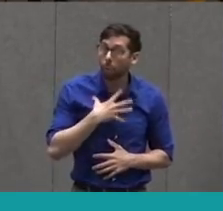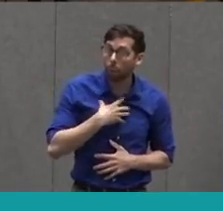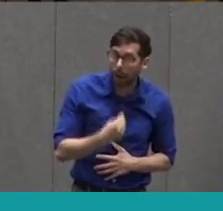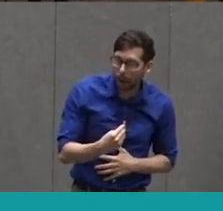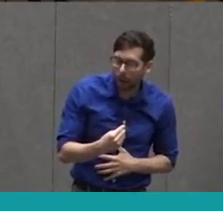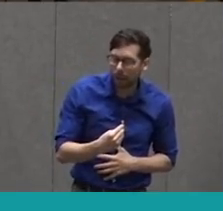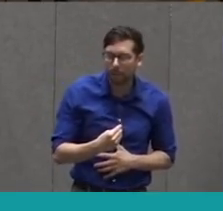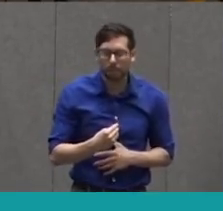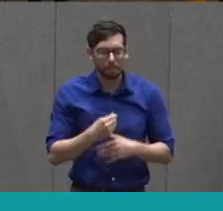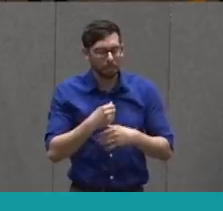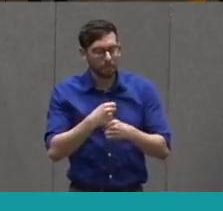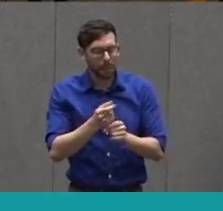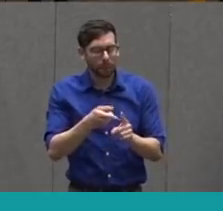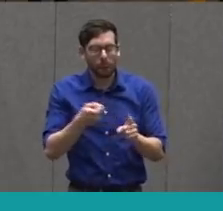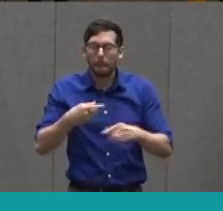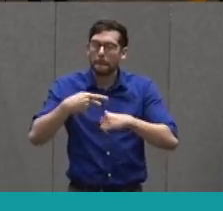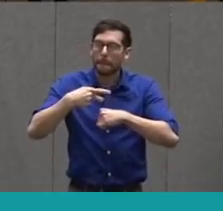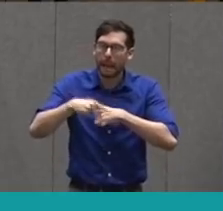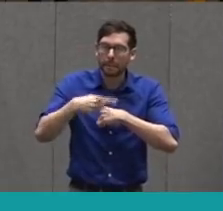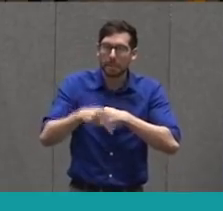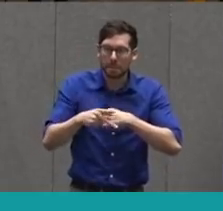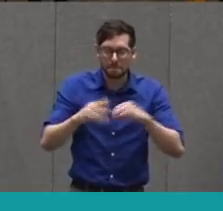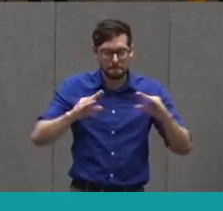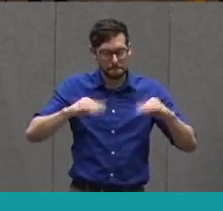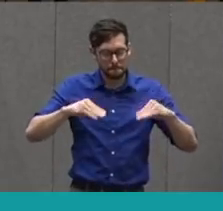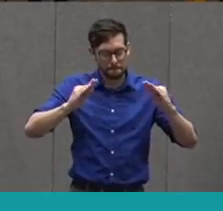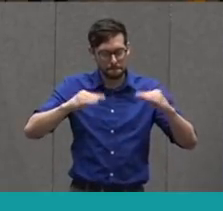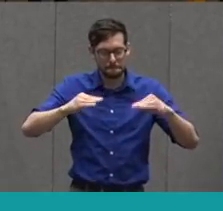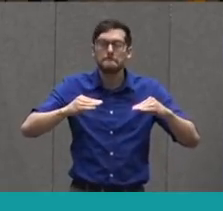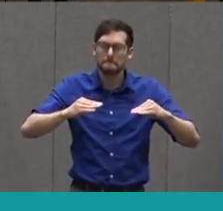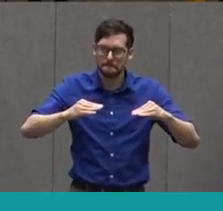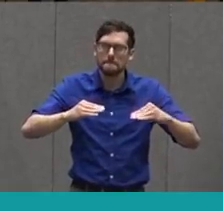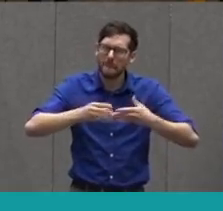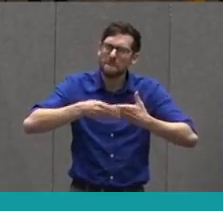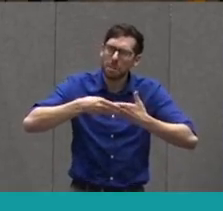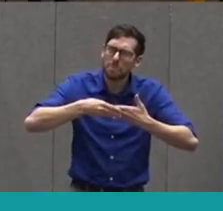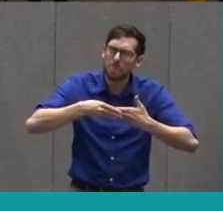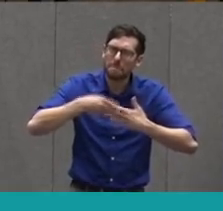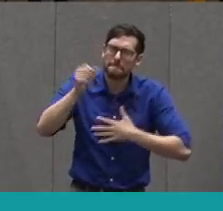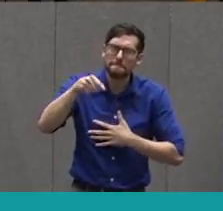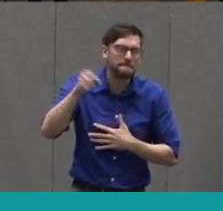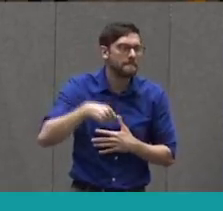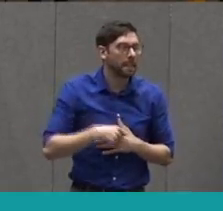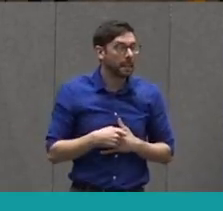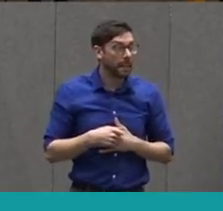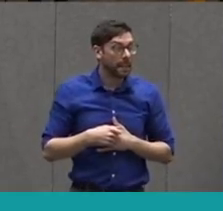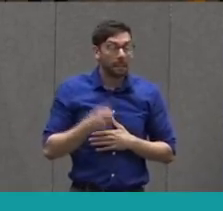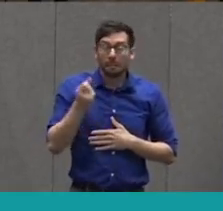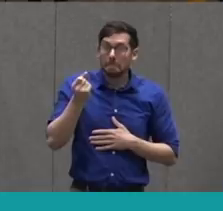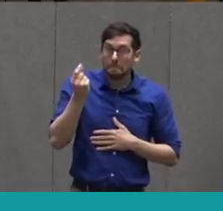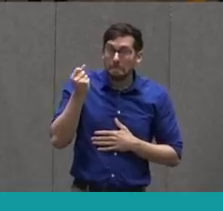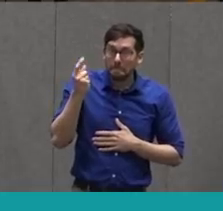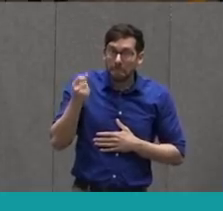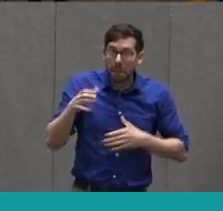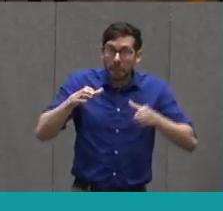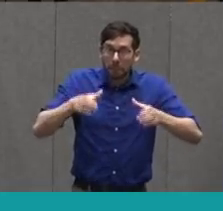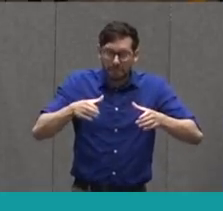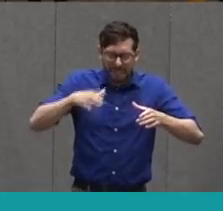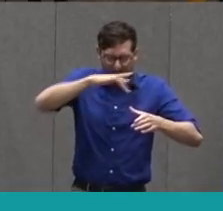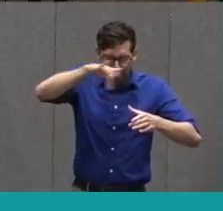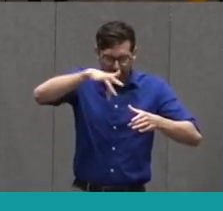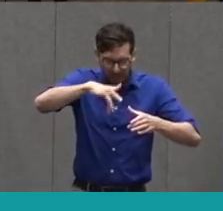flexible. It has a center here that also has a deep groove maybe